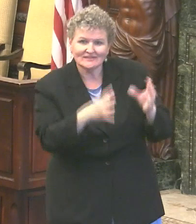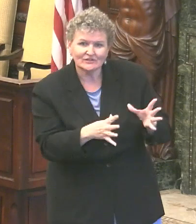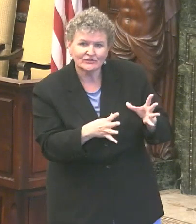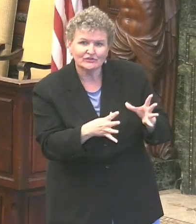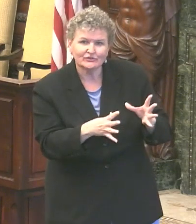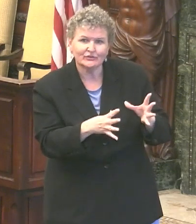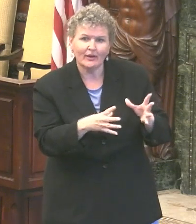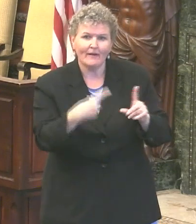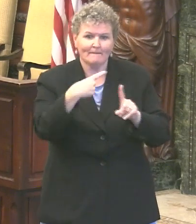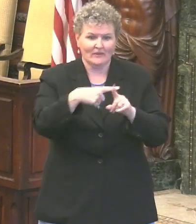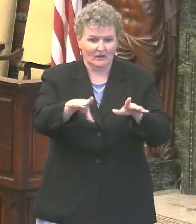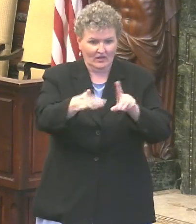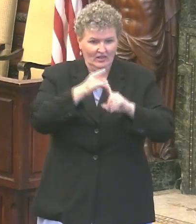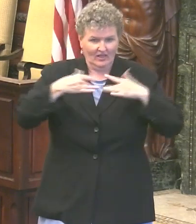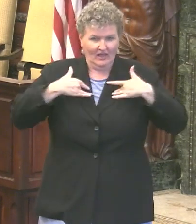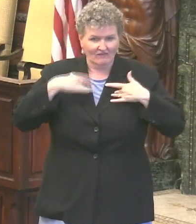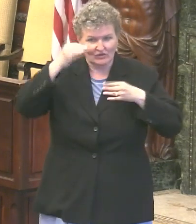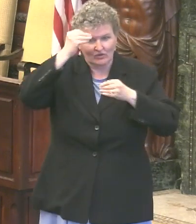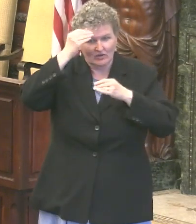test positive?